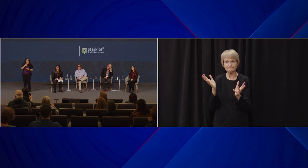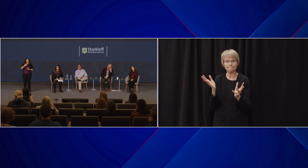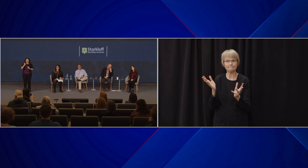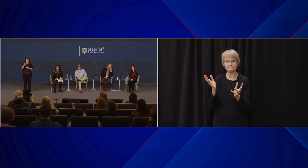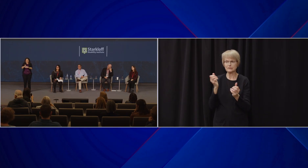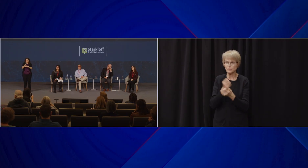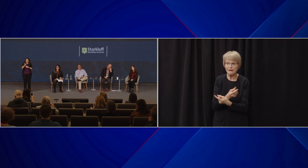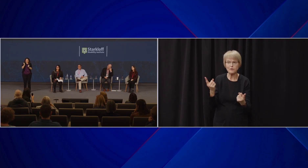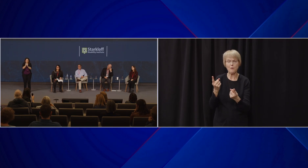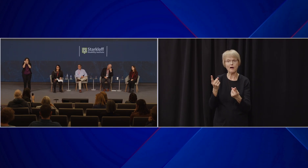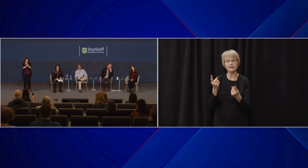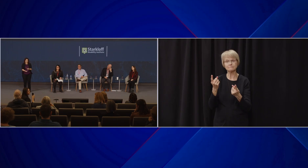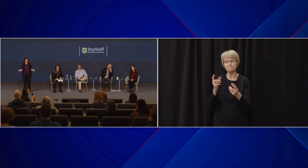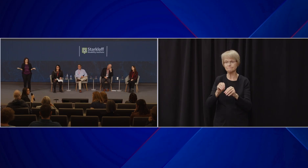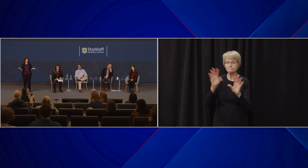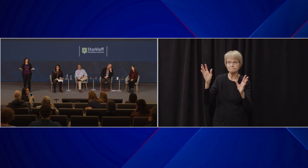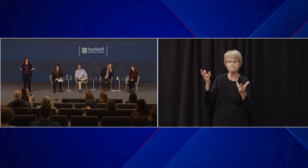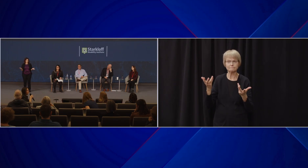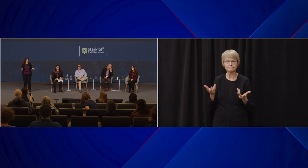to everyone.